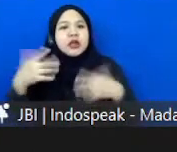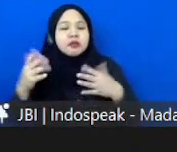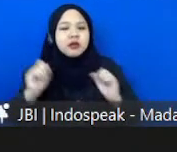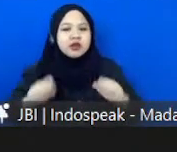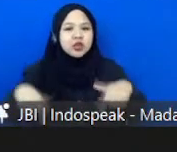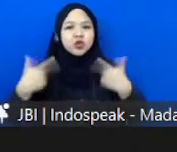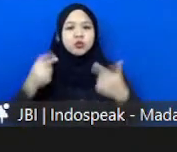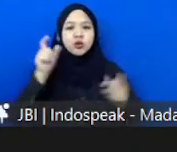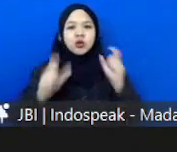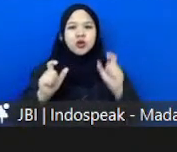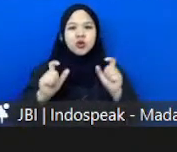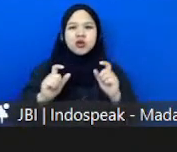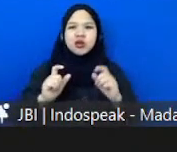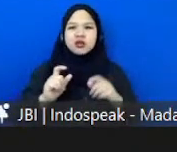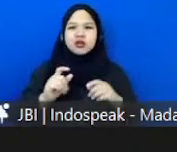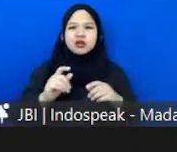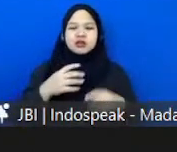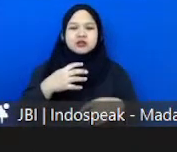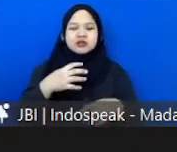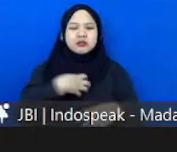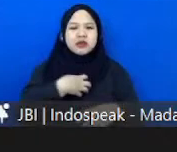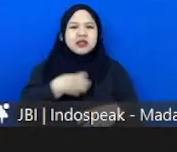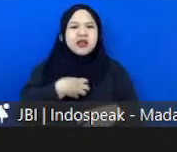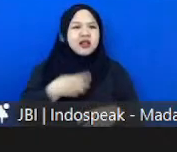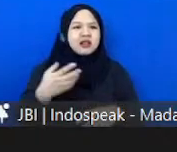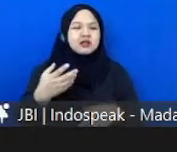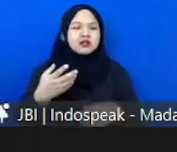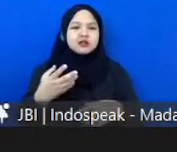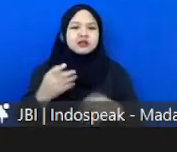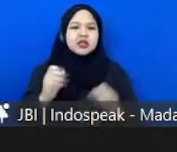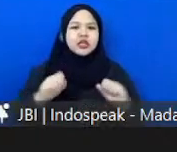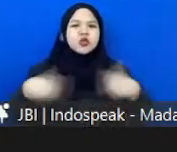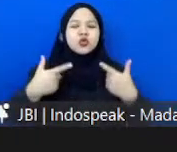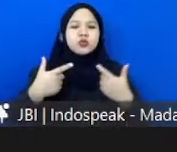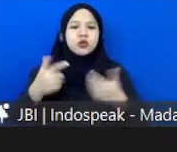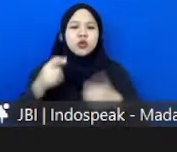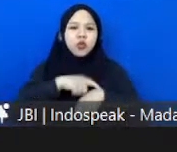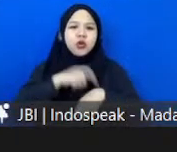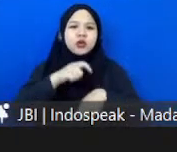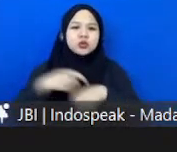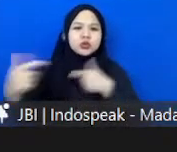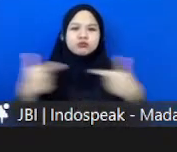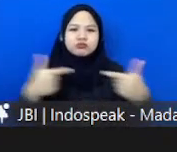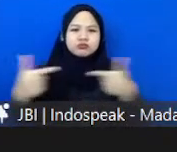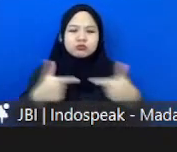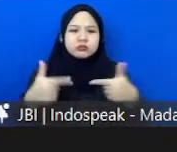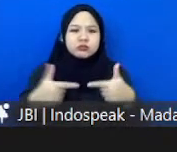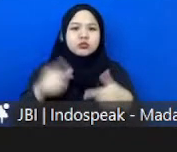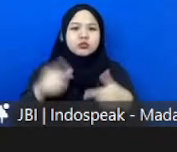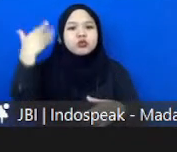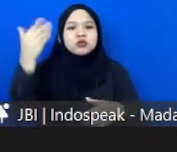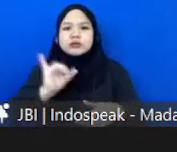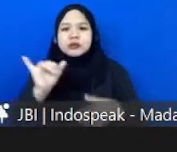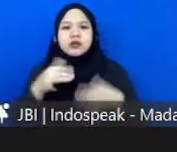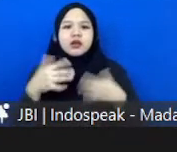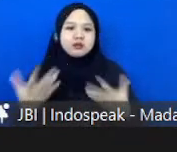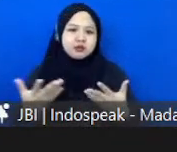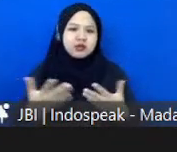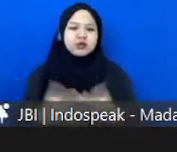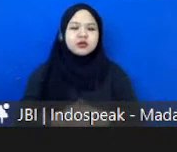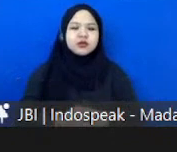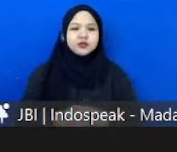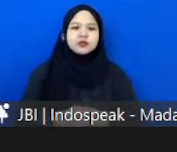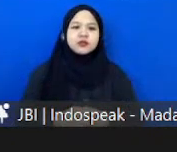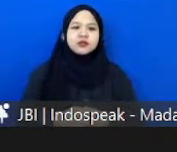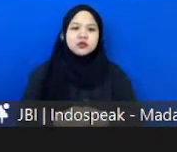indigenous population, and I use this loosely to refer mostly to non-European or East Asia populations, the principle of care